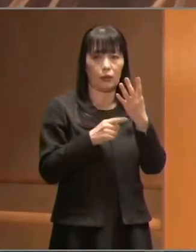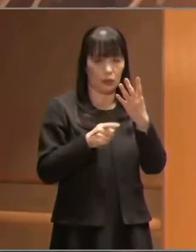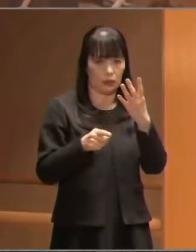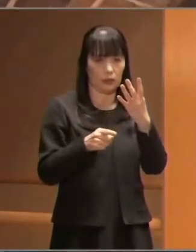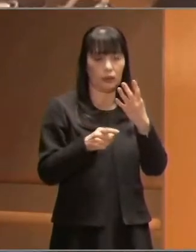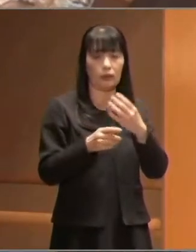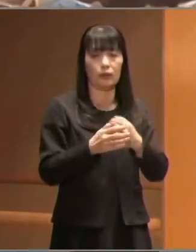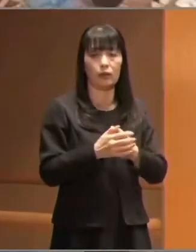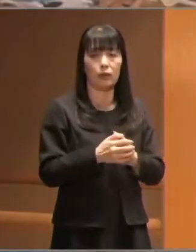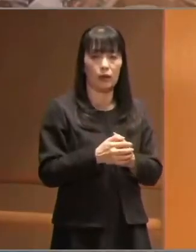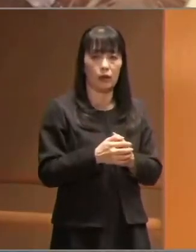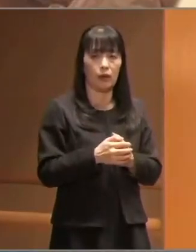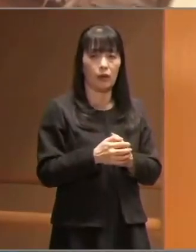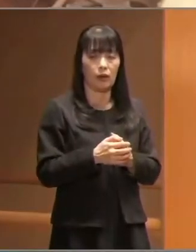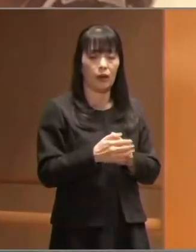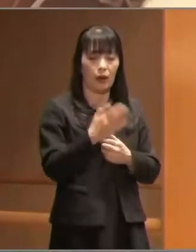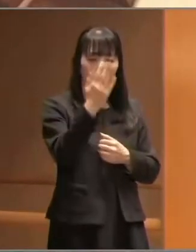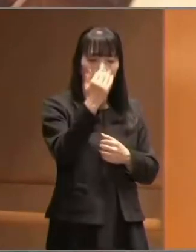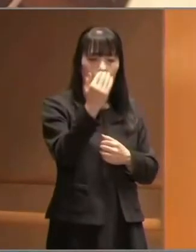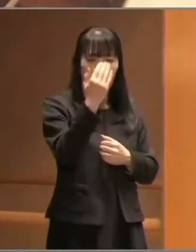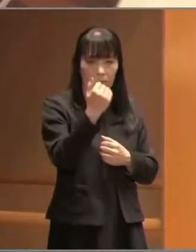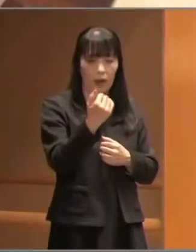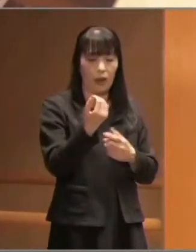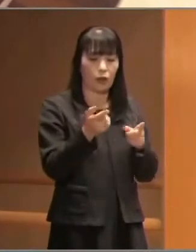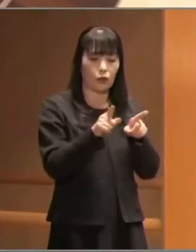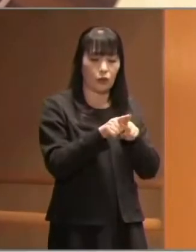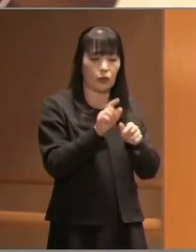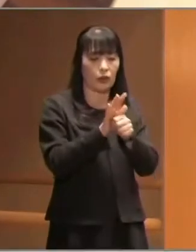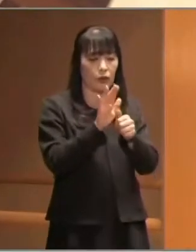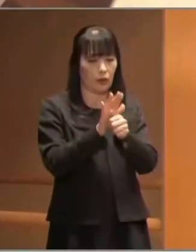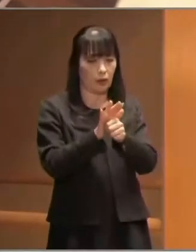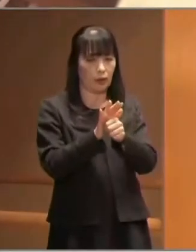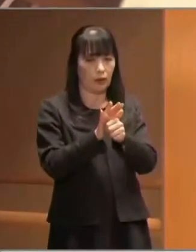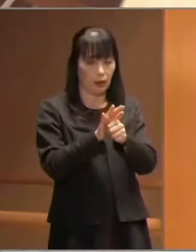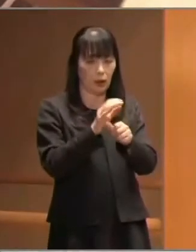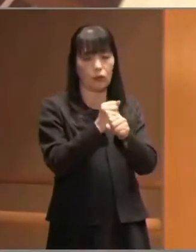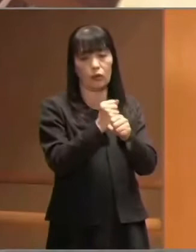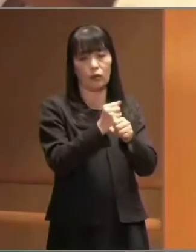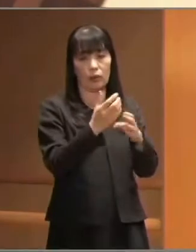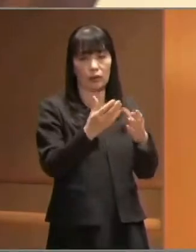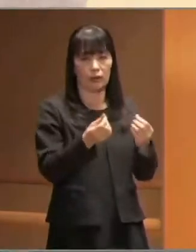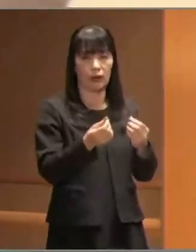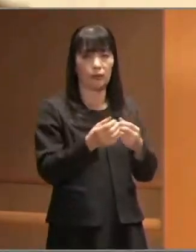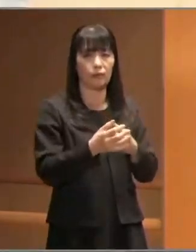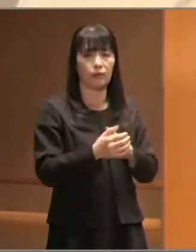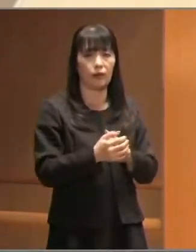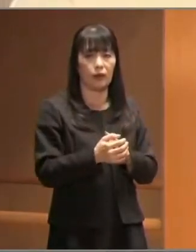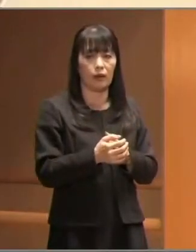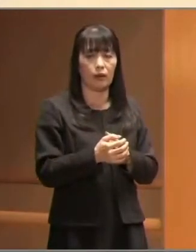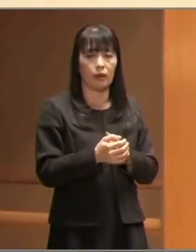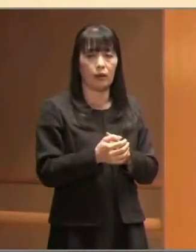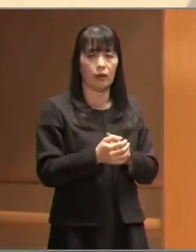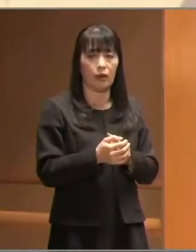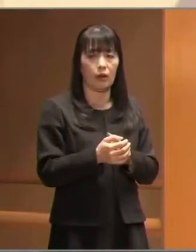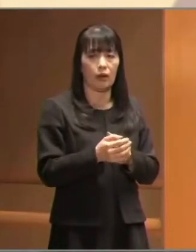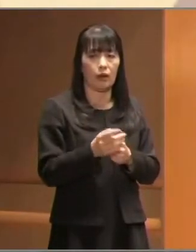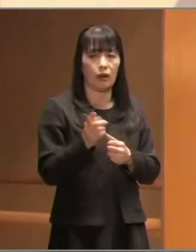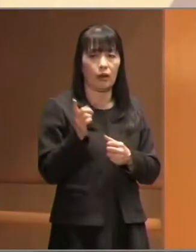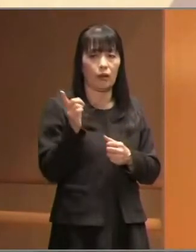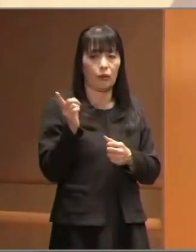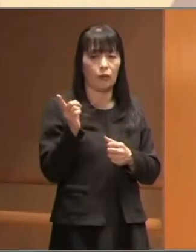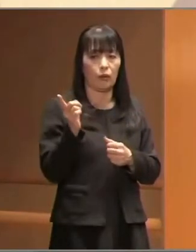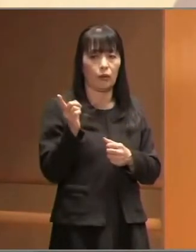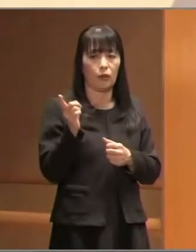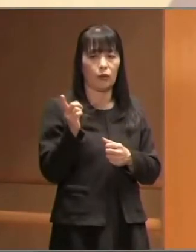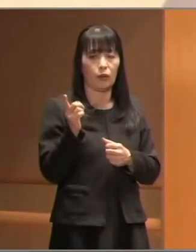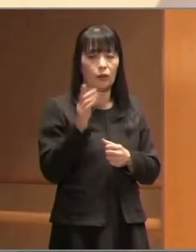Ishar also, I asked him to join us to do the paper making. And this